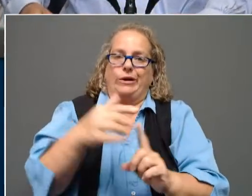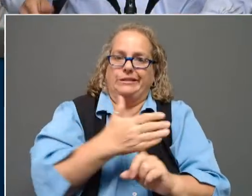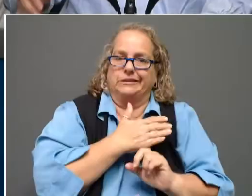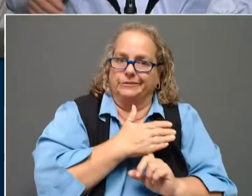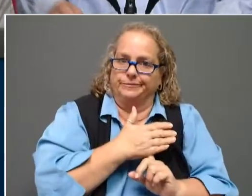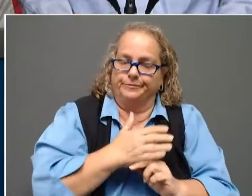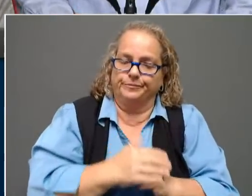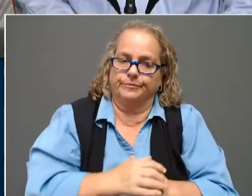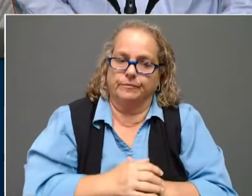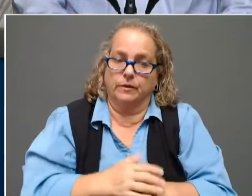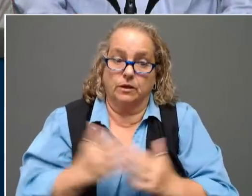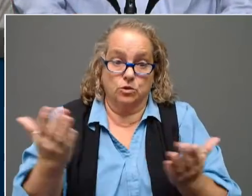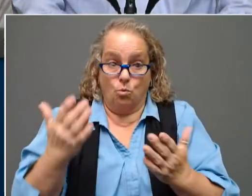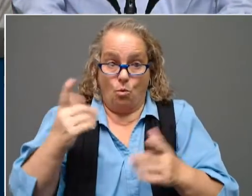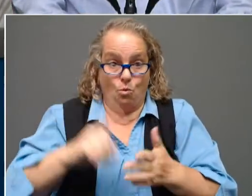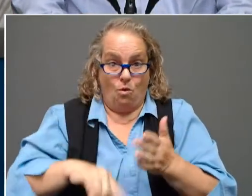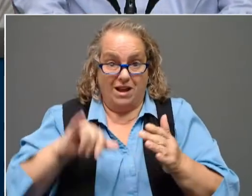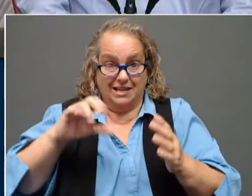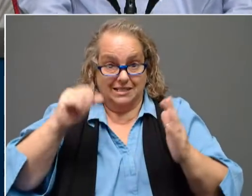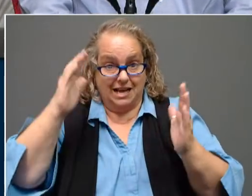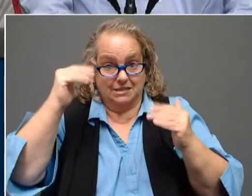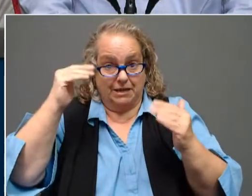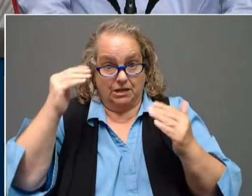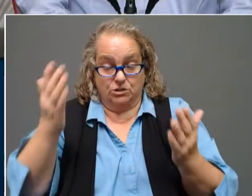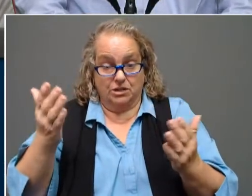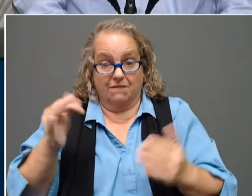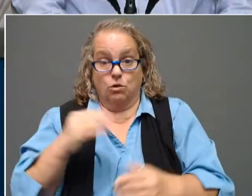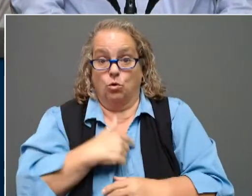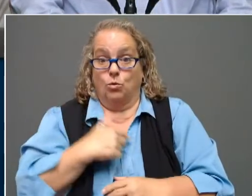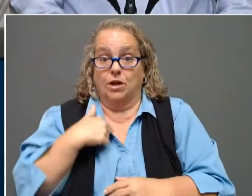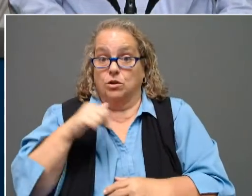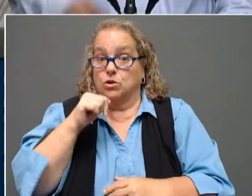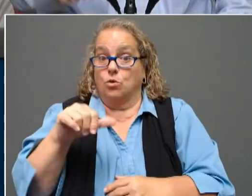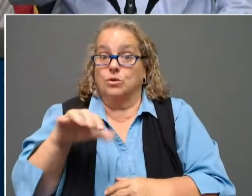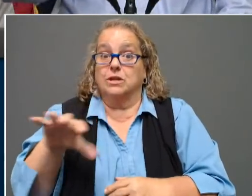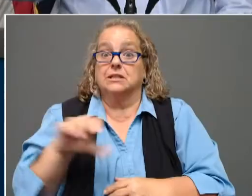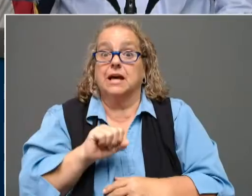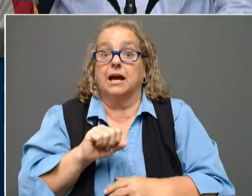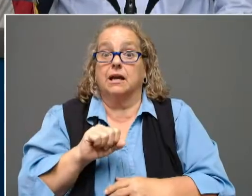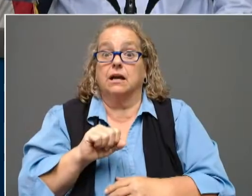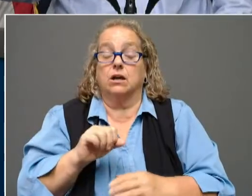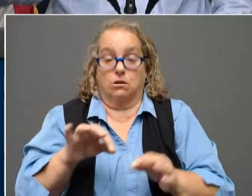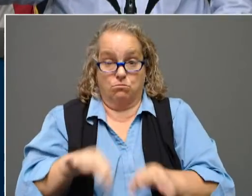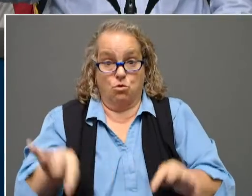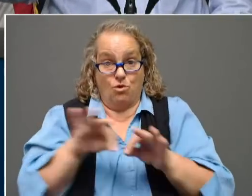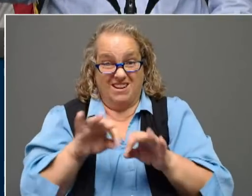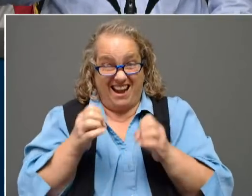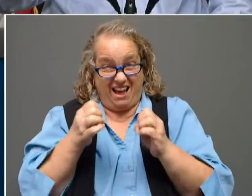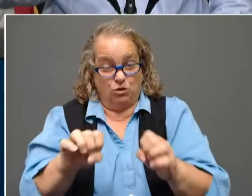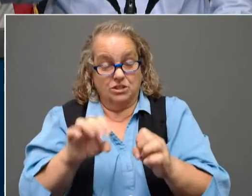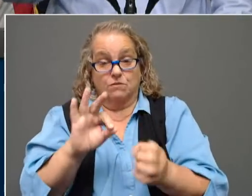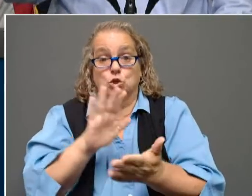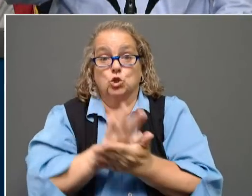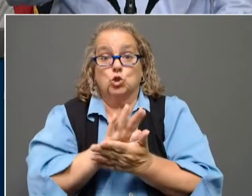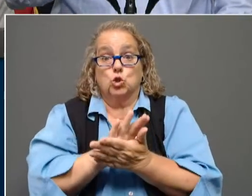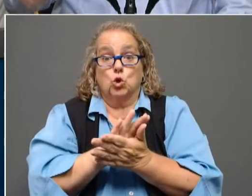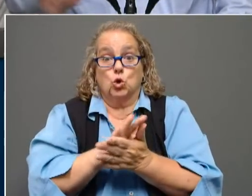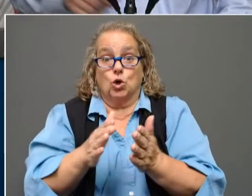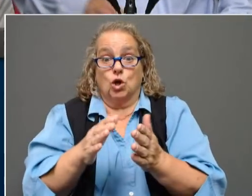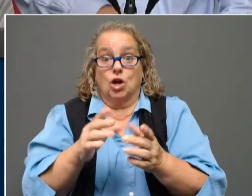expectation? If we don't take mitigation efforts, if school districts don't embrace